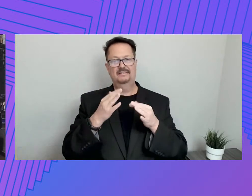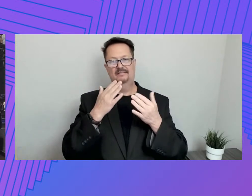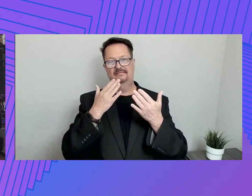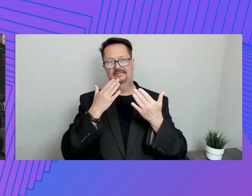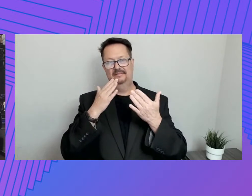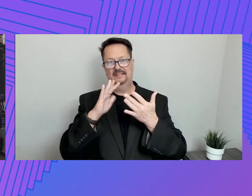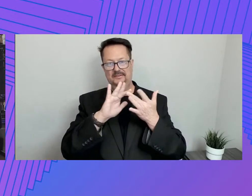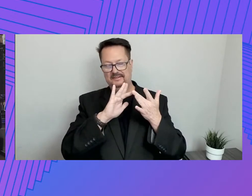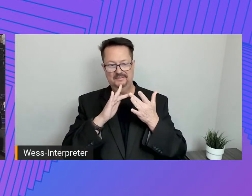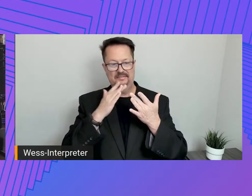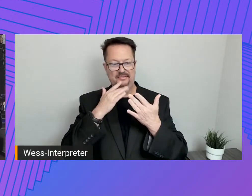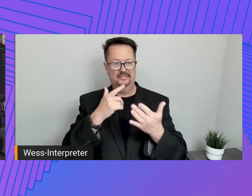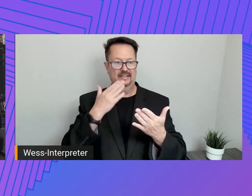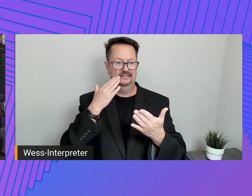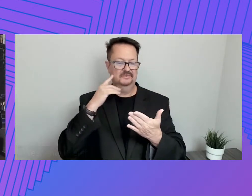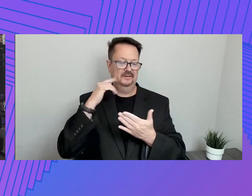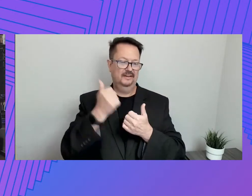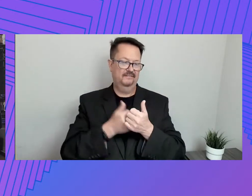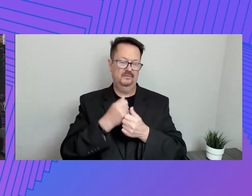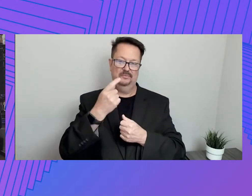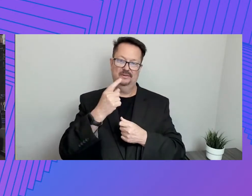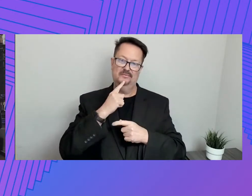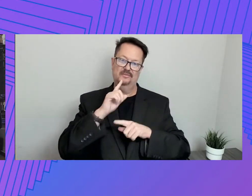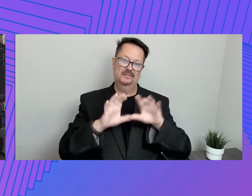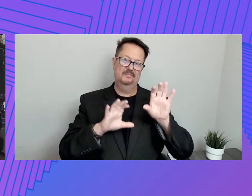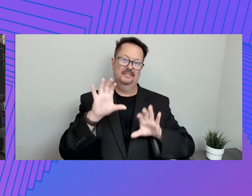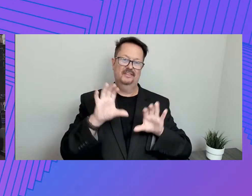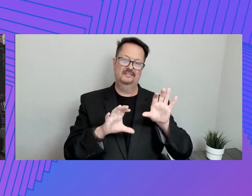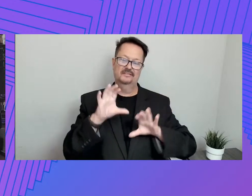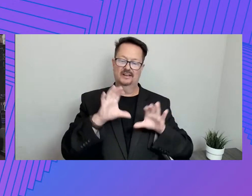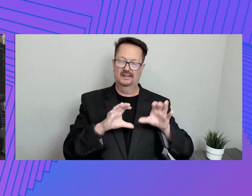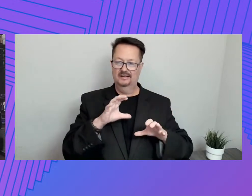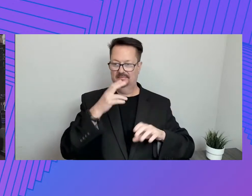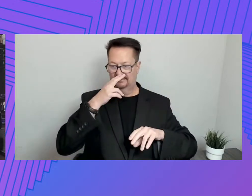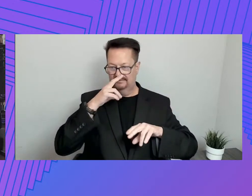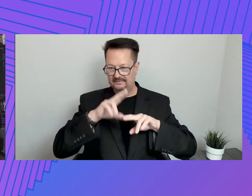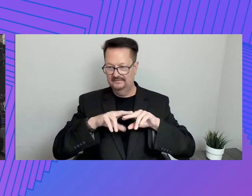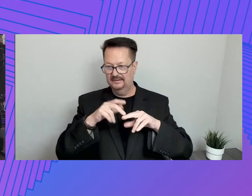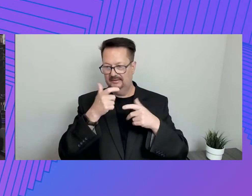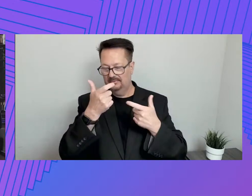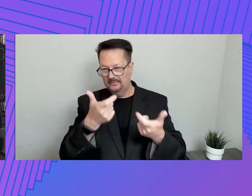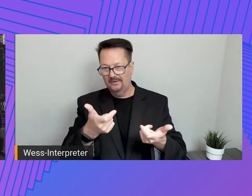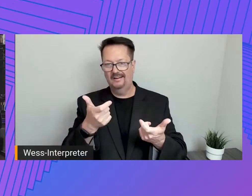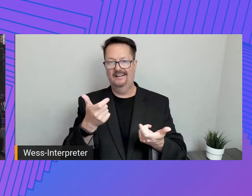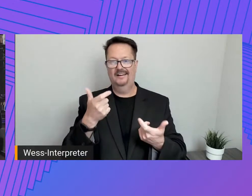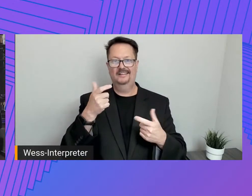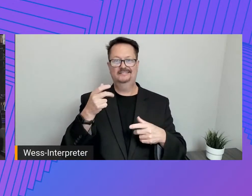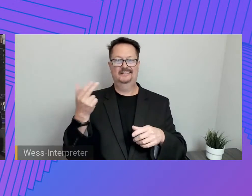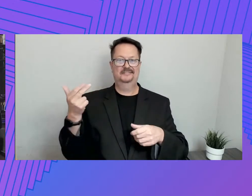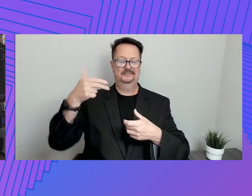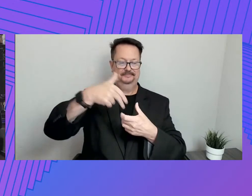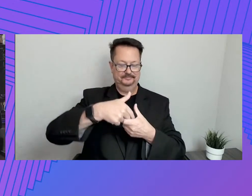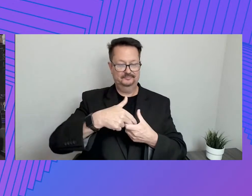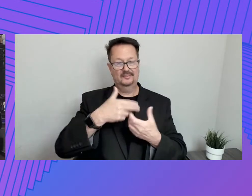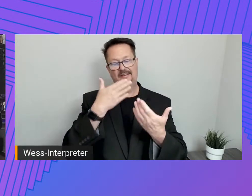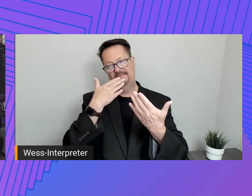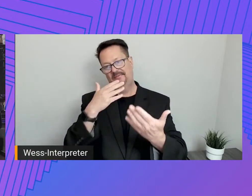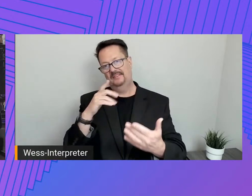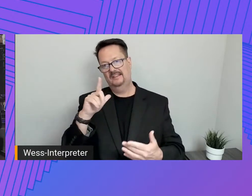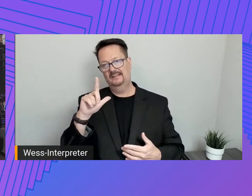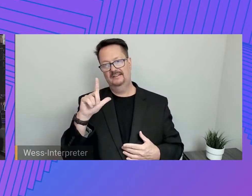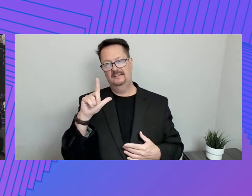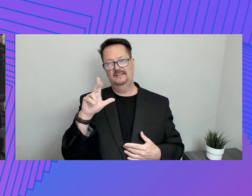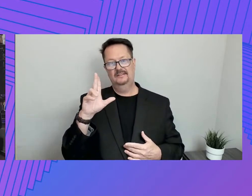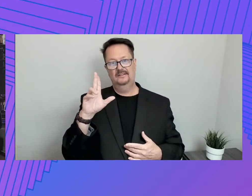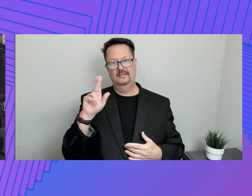great audience. The chat's been really fun to watch and join along with. So thanks to Luke for walking everyone